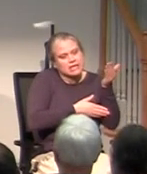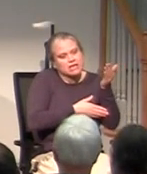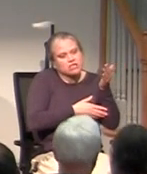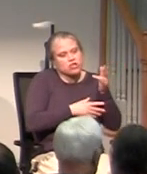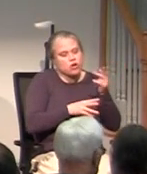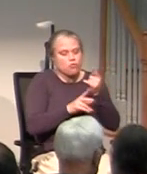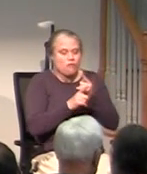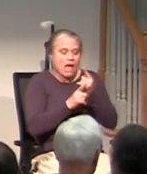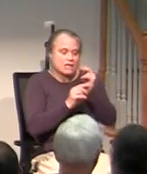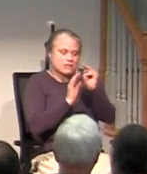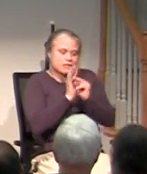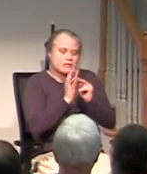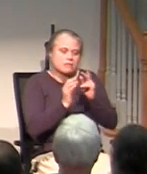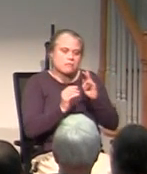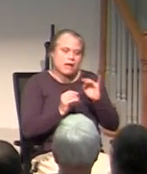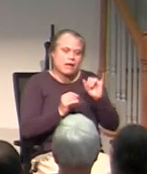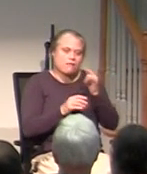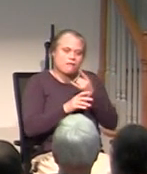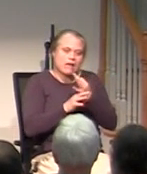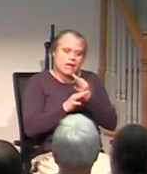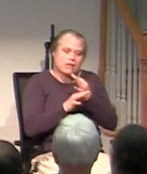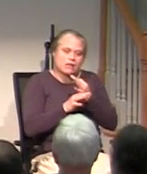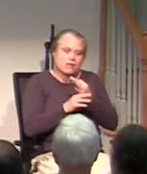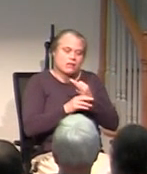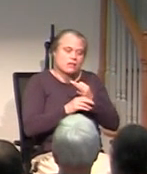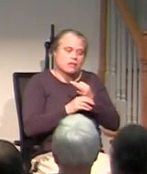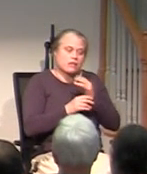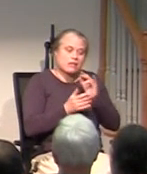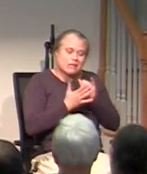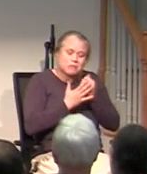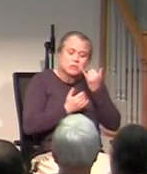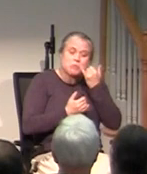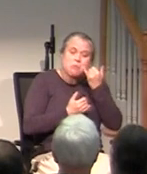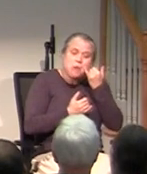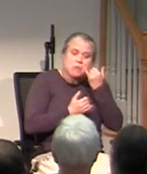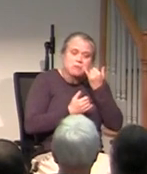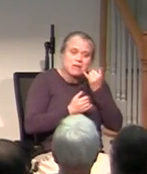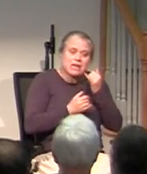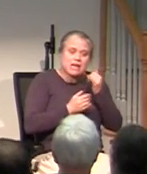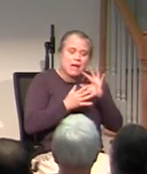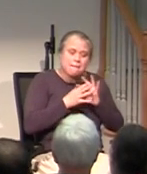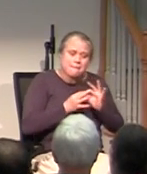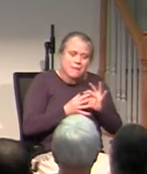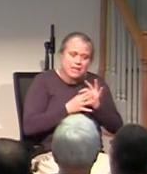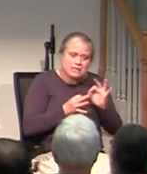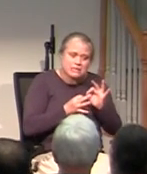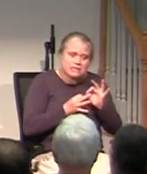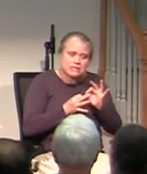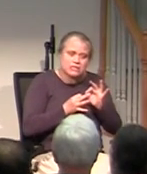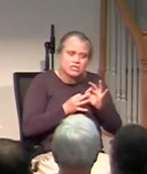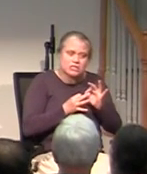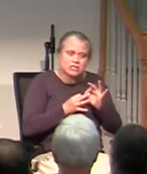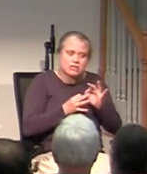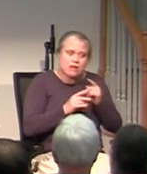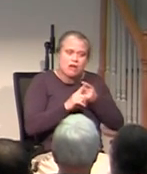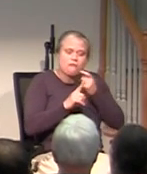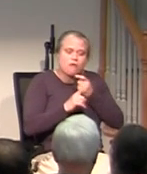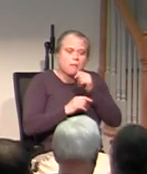faith. And it was meant to be a message grounded in and cultivating a certain personal